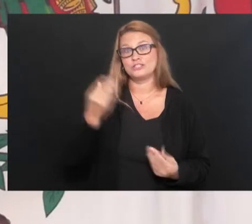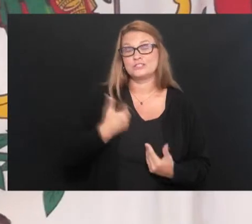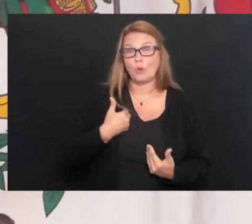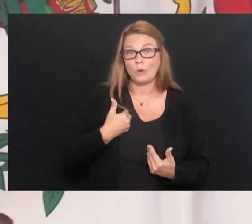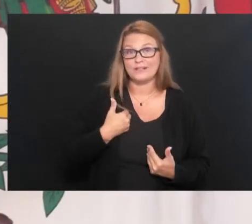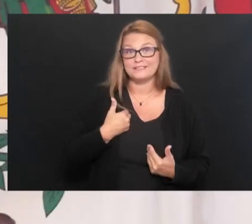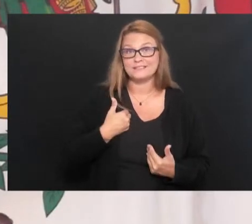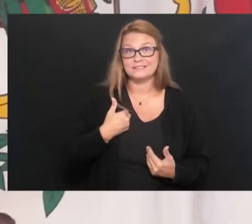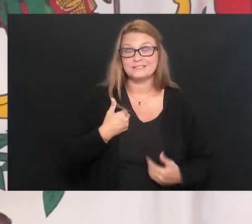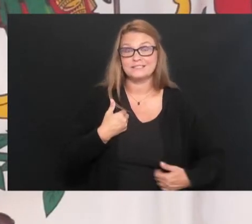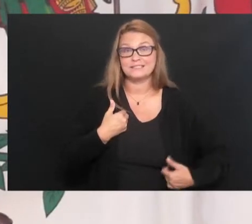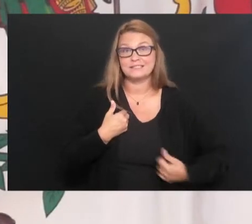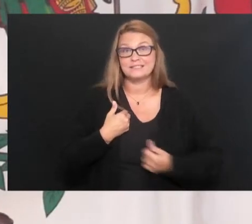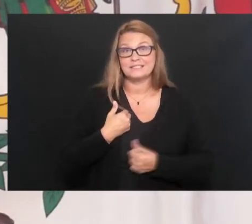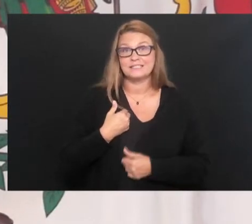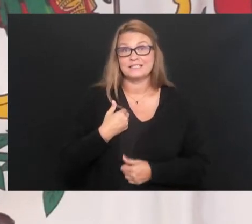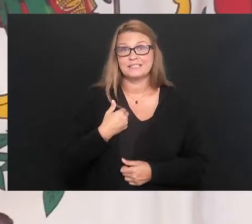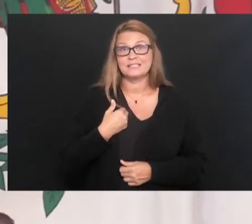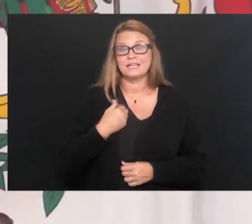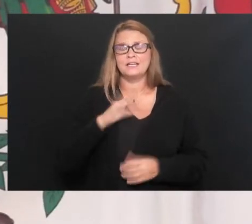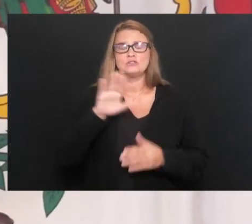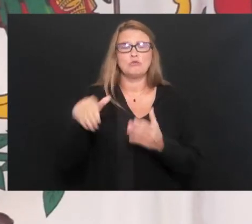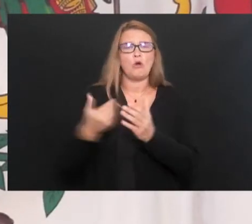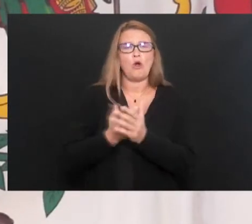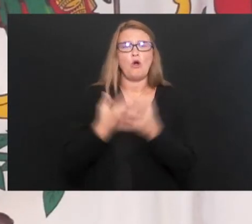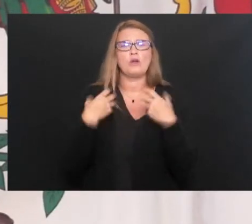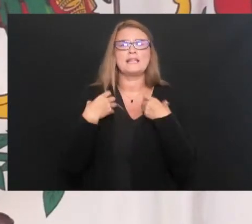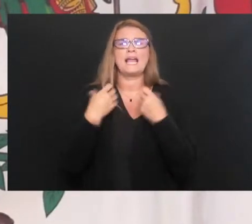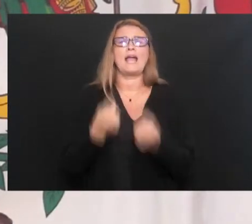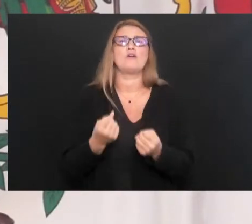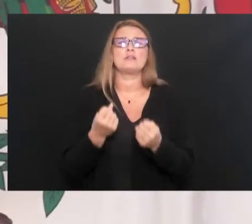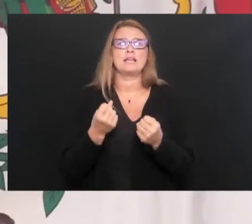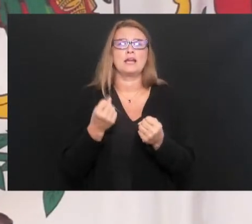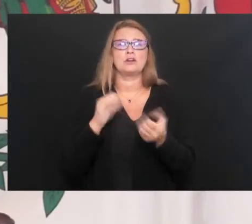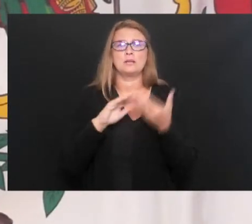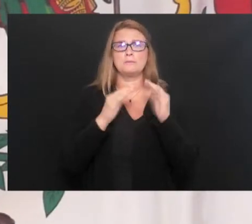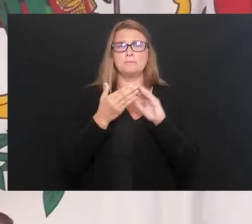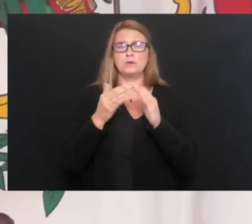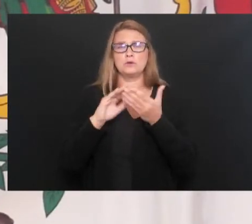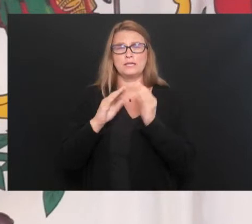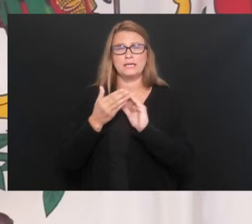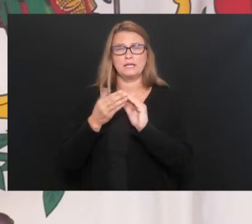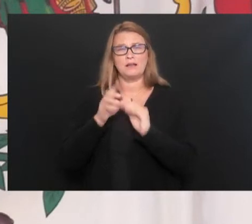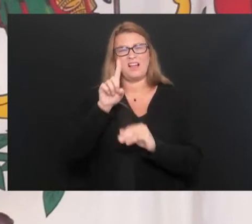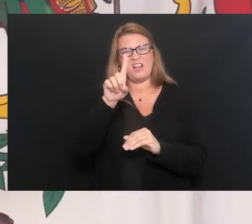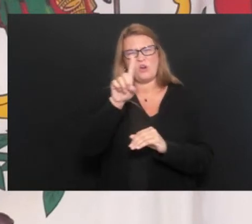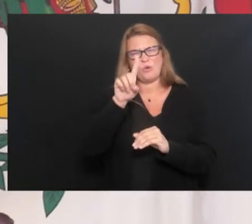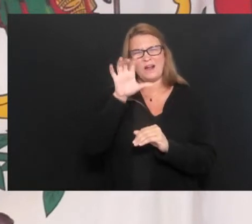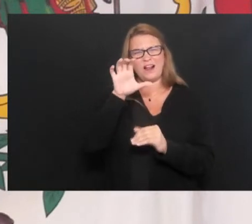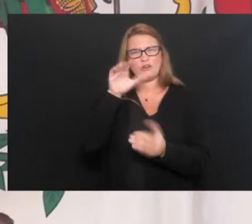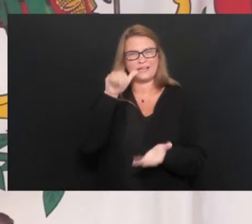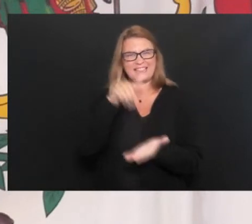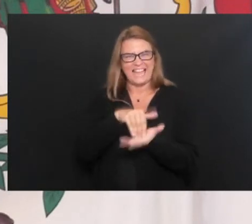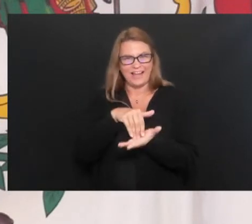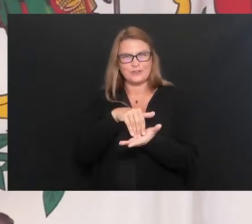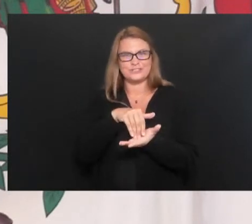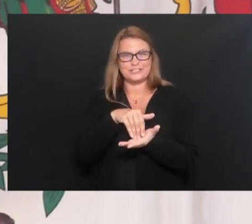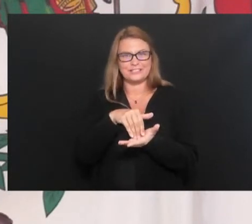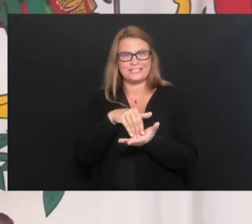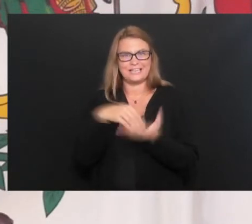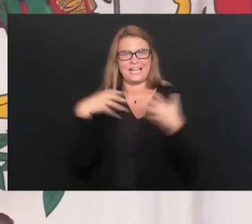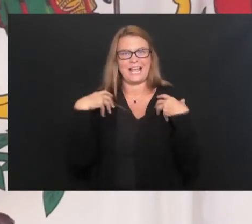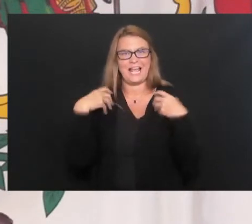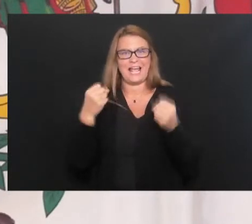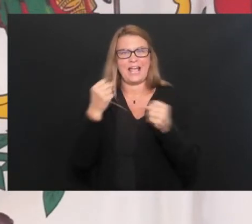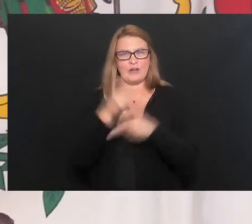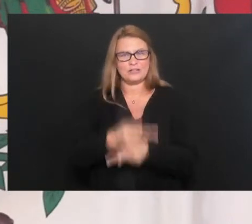I appeal to all of the healthcare community, we've lost 100,000 healthcare